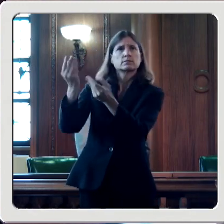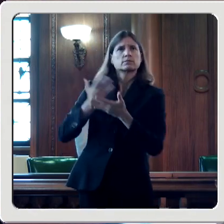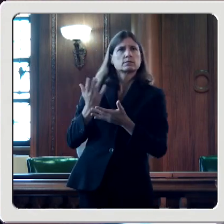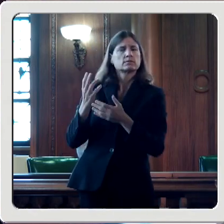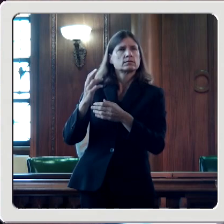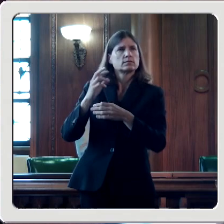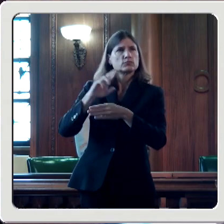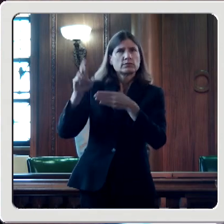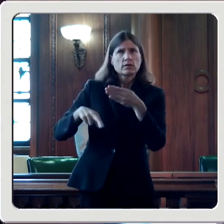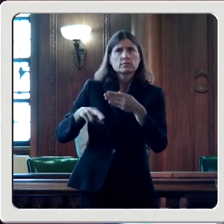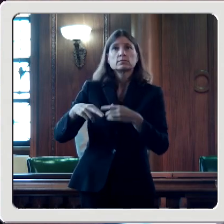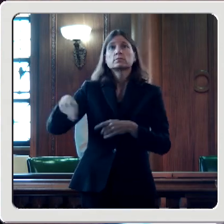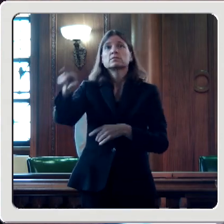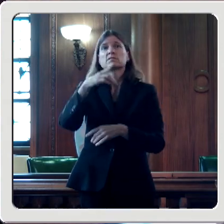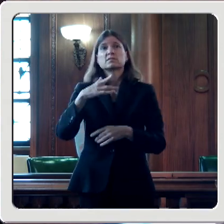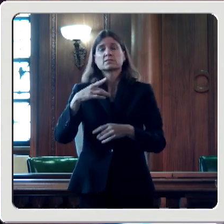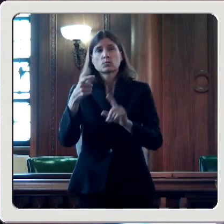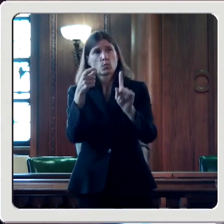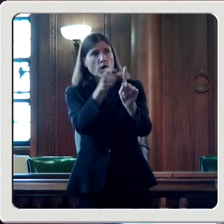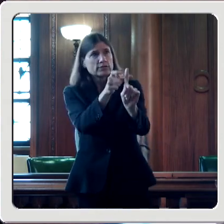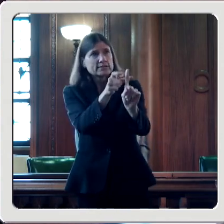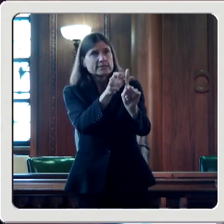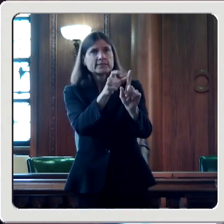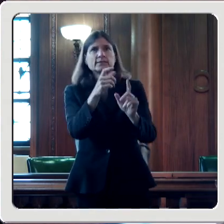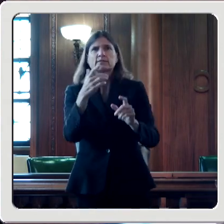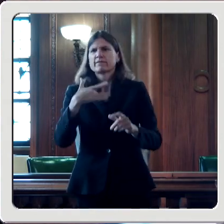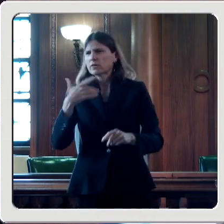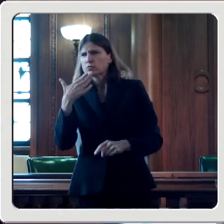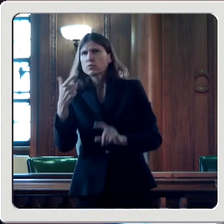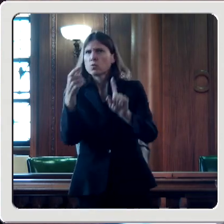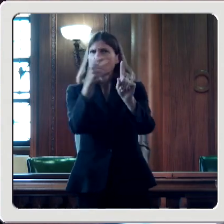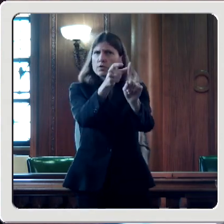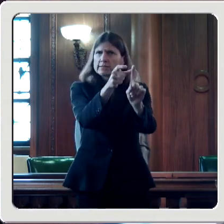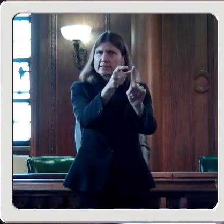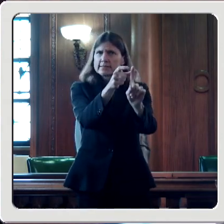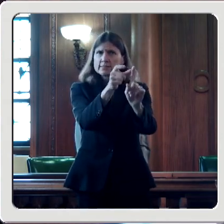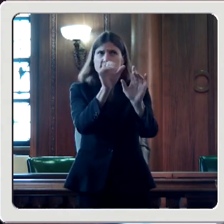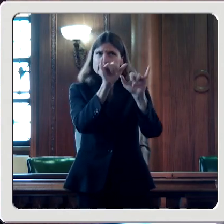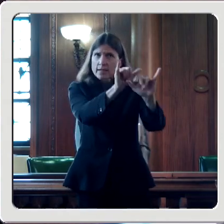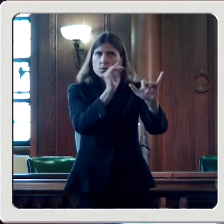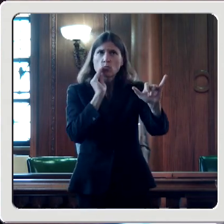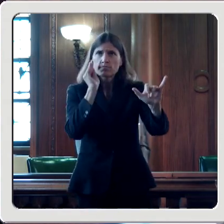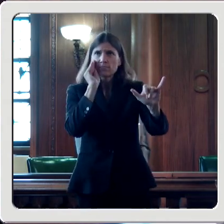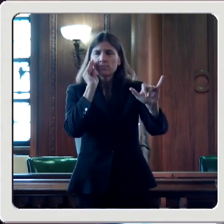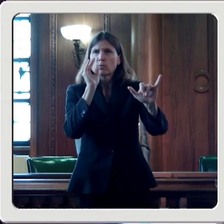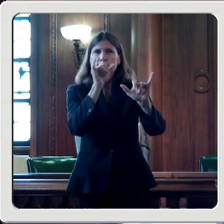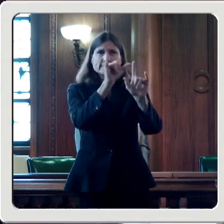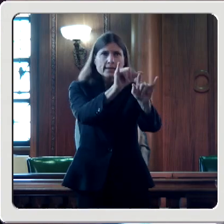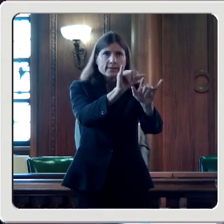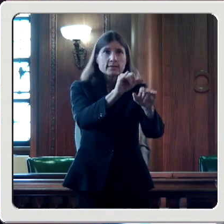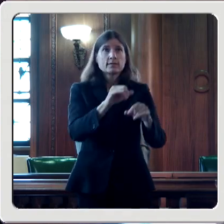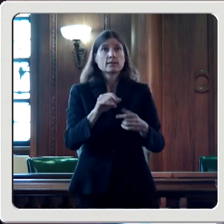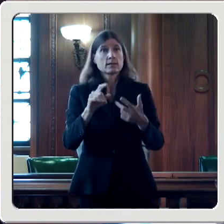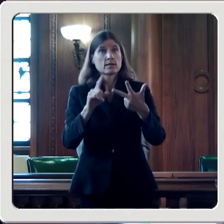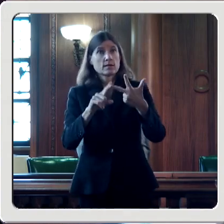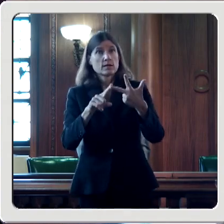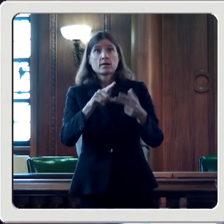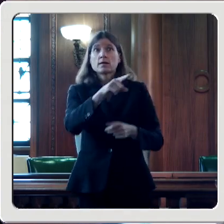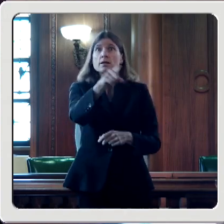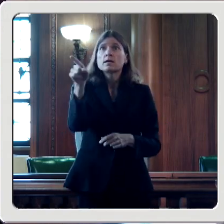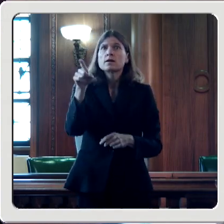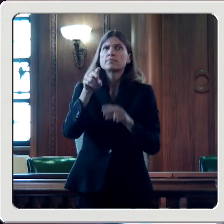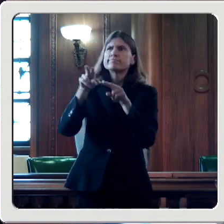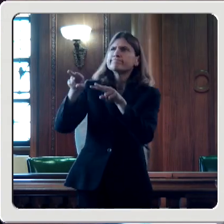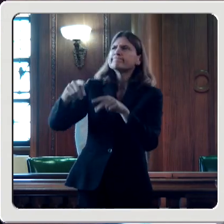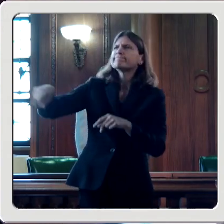And the third is to continue the data-informed recommendations and approach to guiding how we